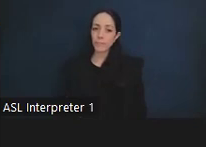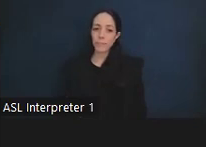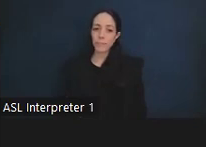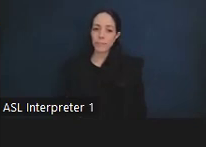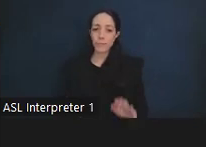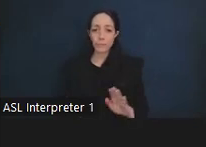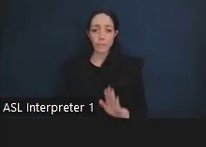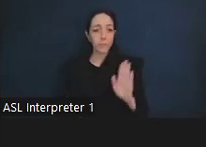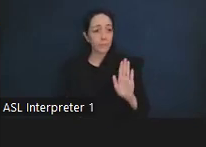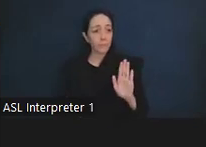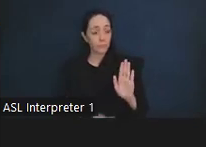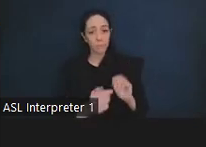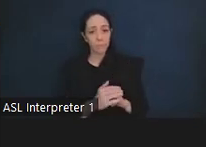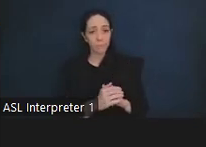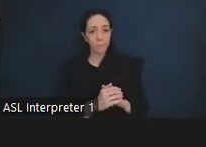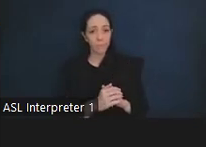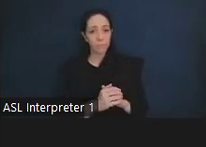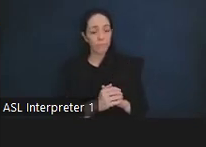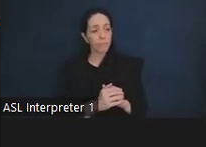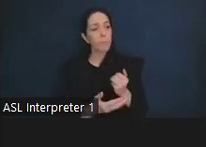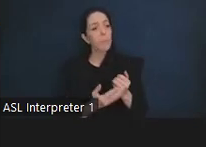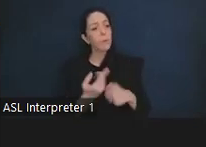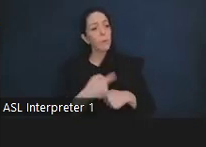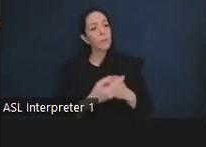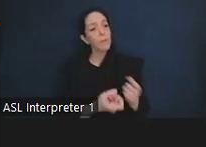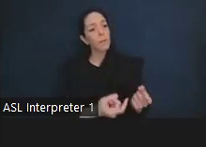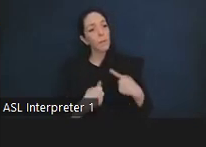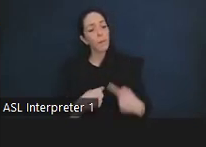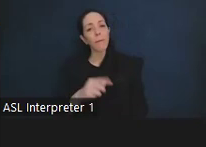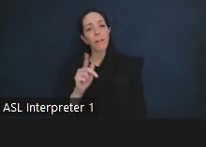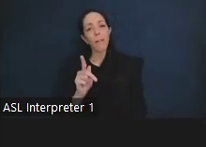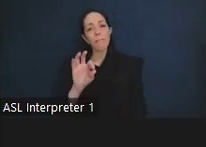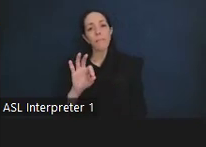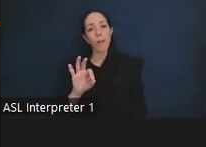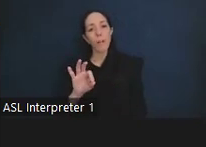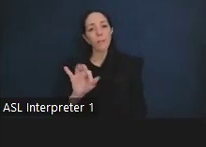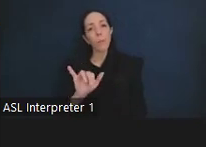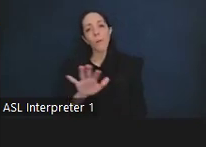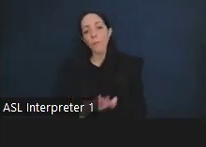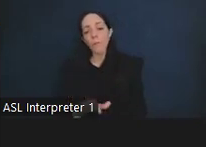Sarah, maybe you guys can come down to Klamath Falls one time too, or at least like Medford.